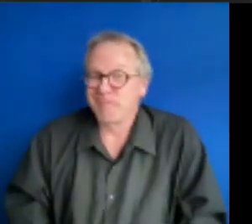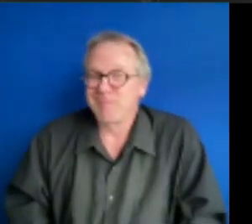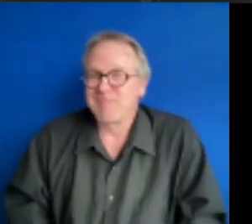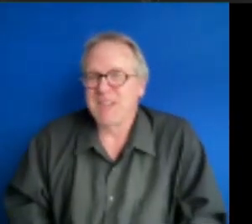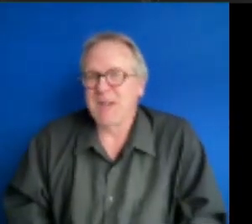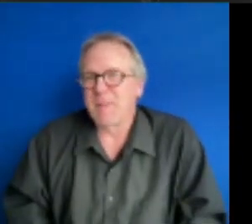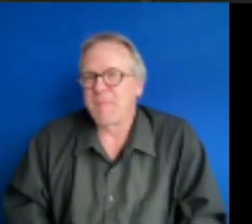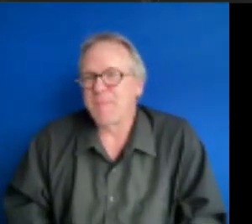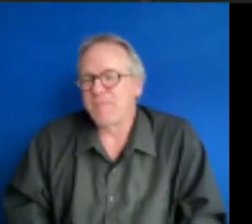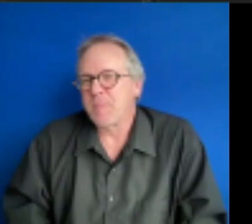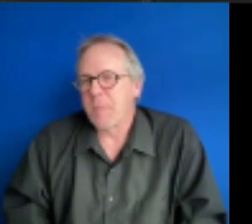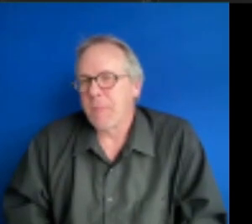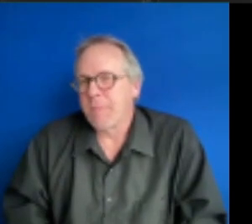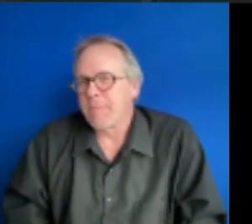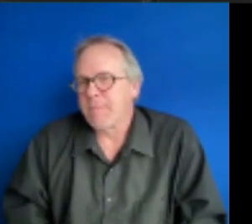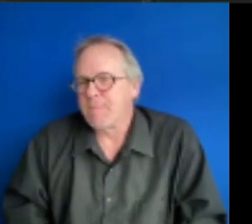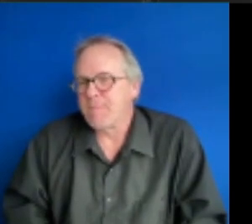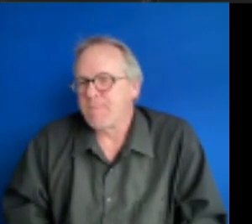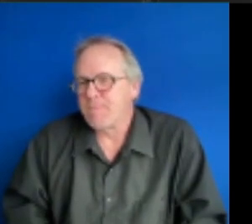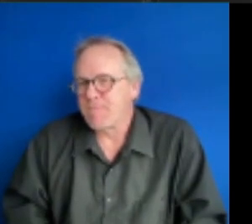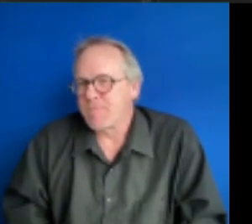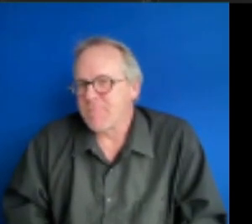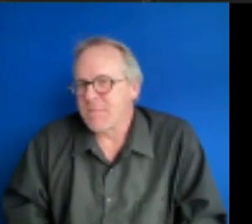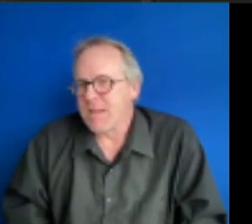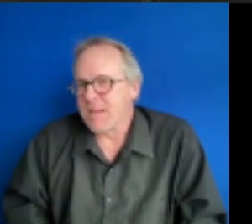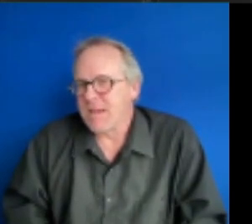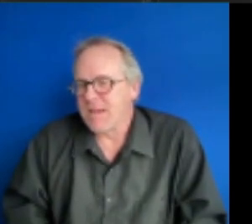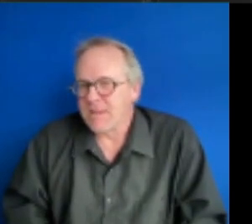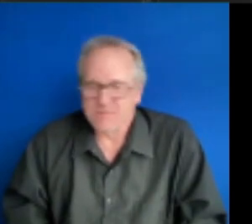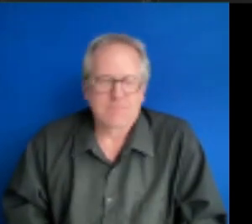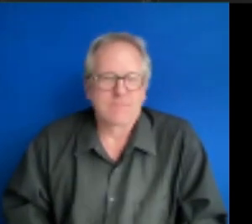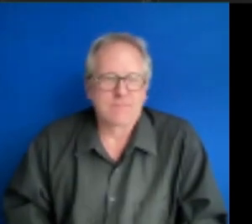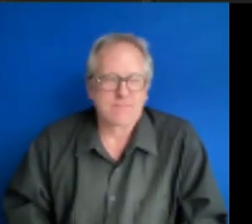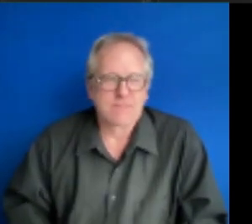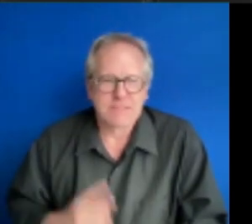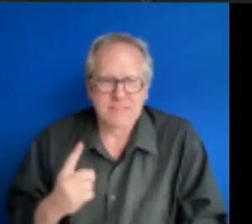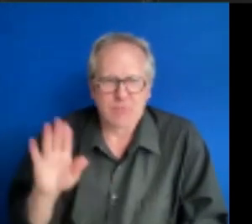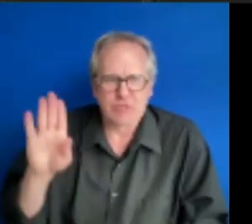Jean Marie, you have your hand up in chat. Did you want to say something?